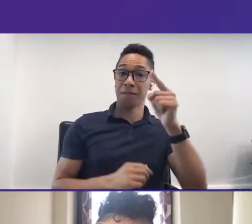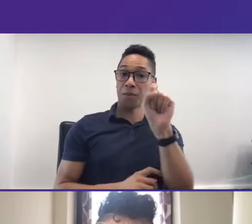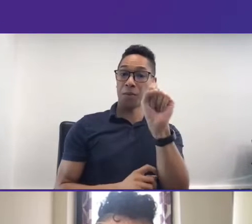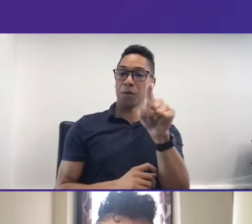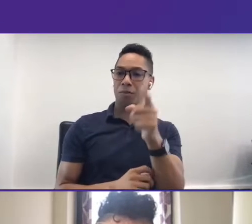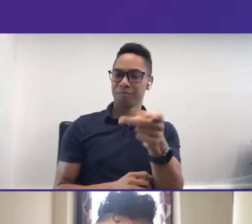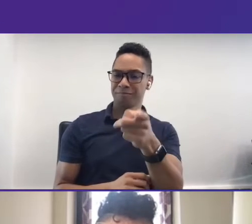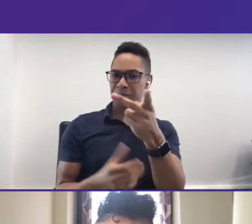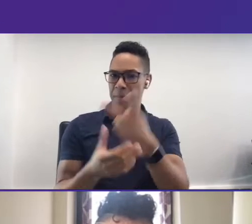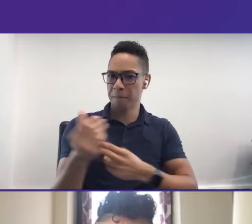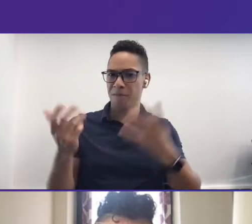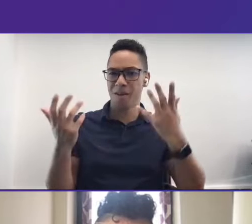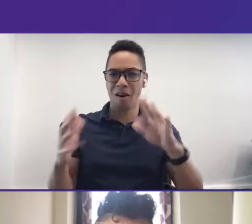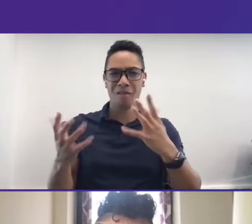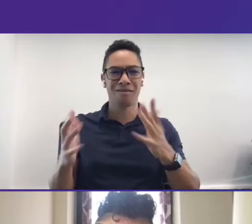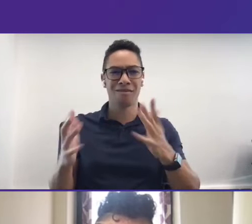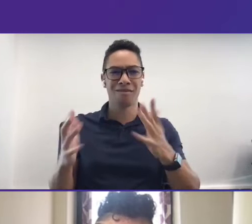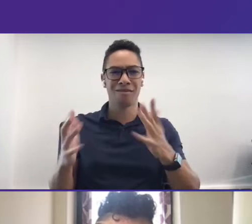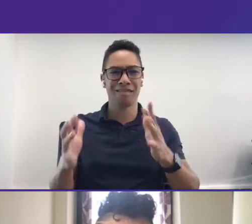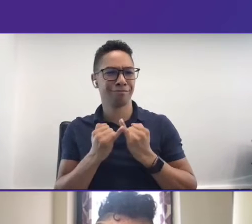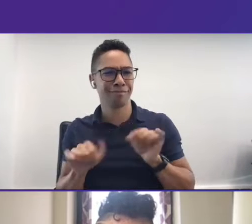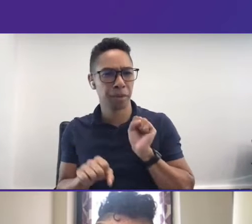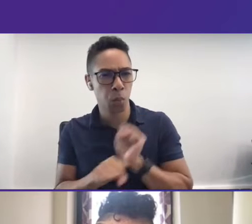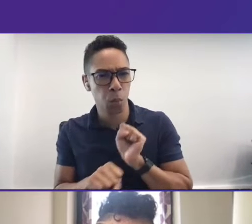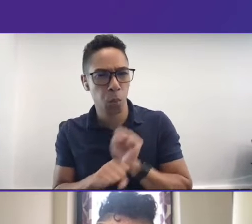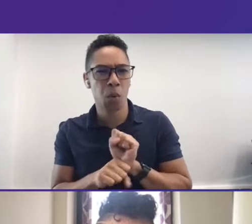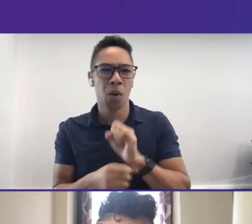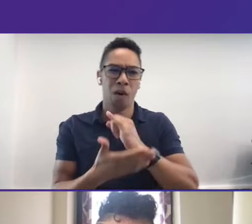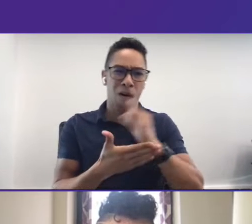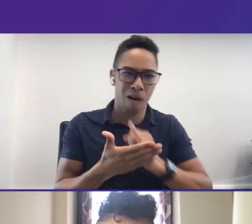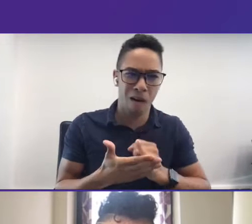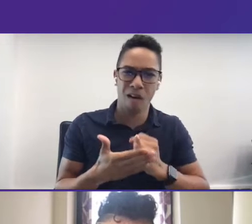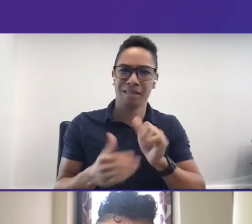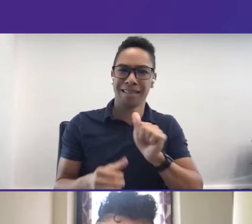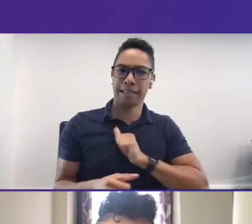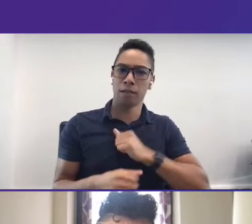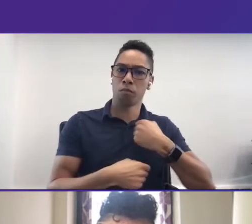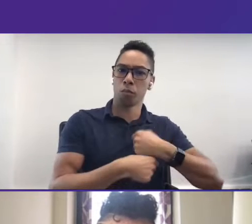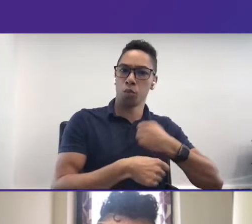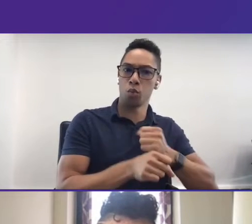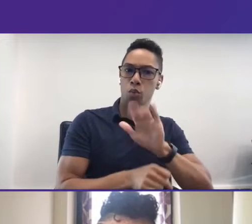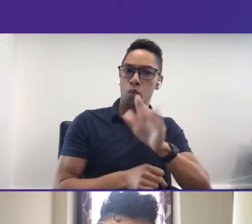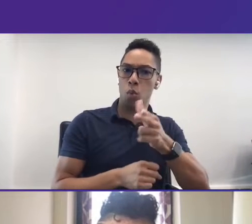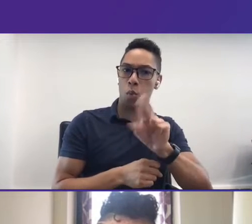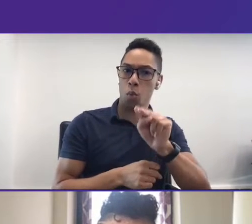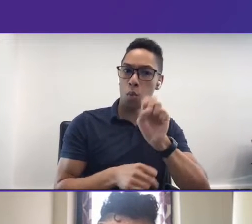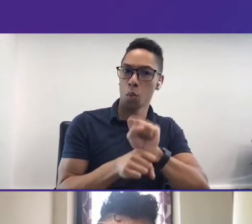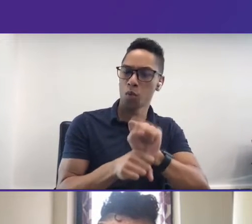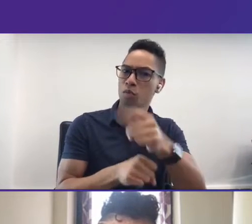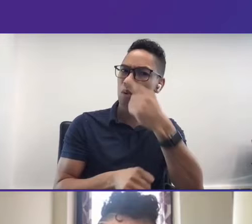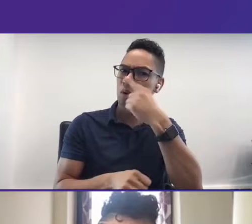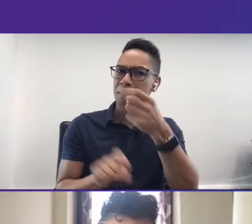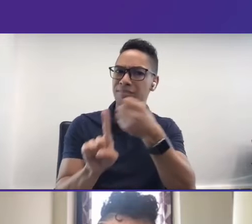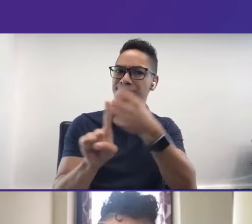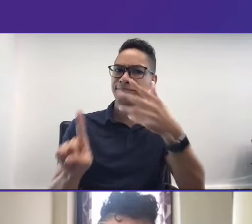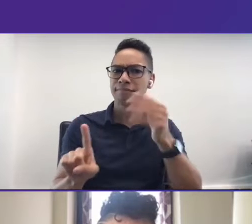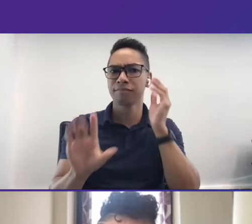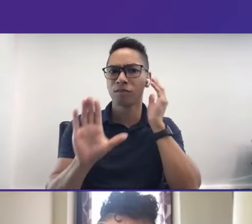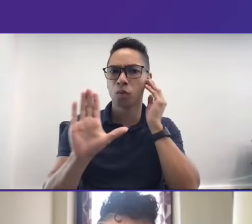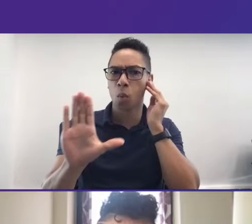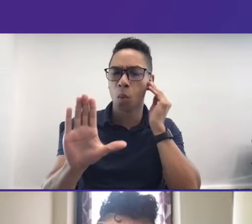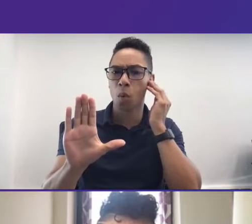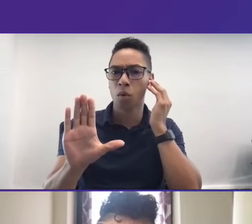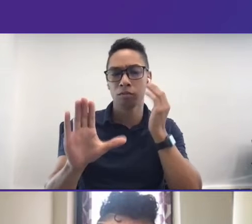done some independent and DIY art and a lot of self-producing of your own work. So would you share what it's been like to have to